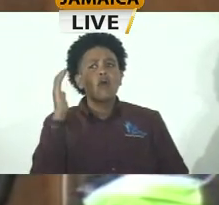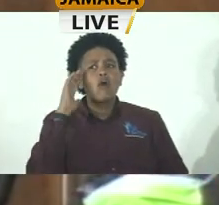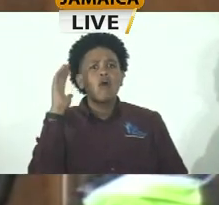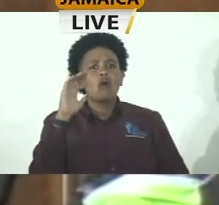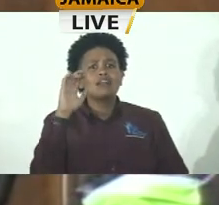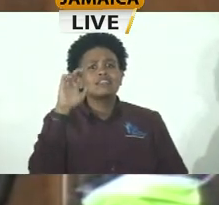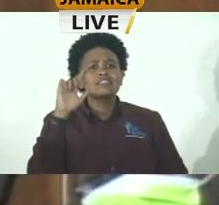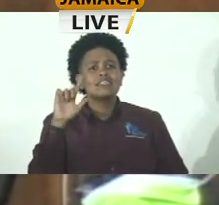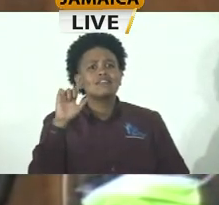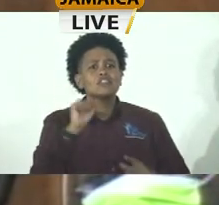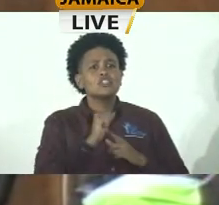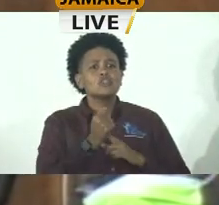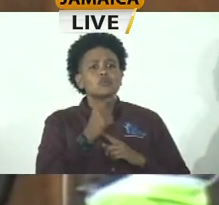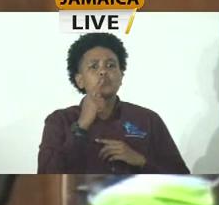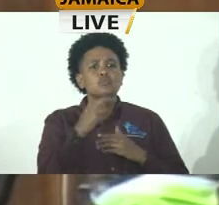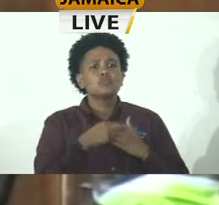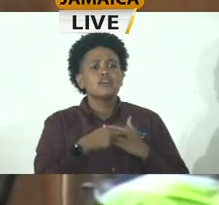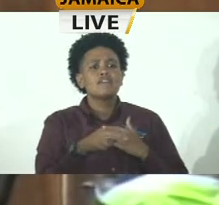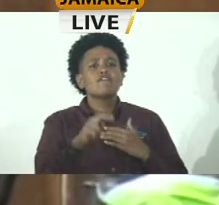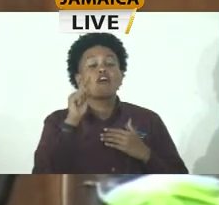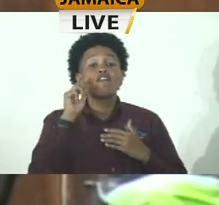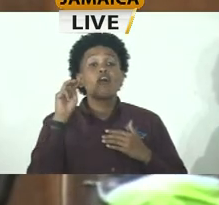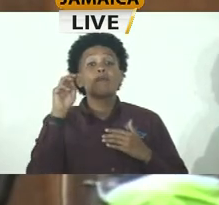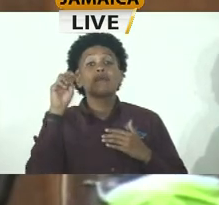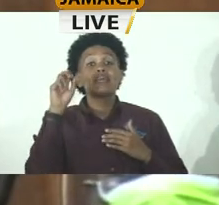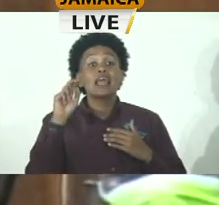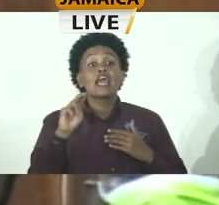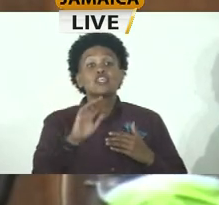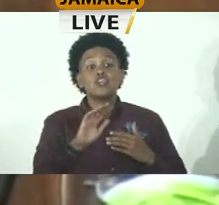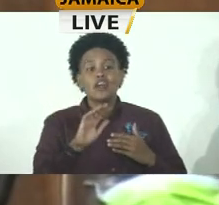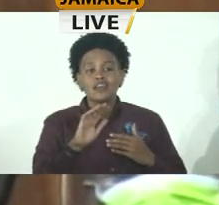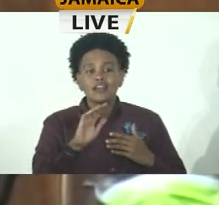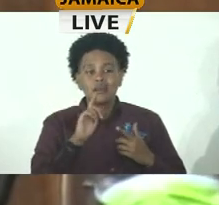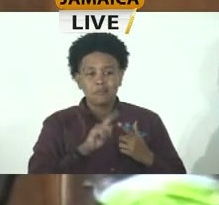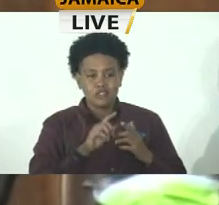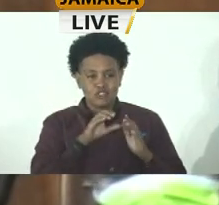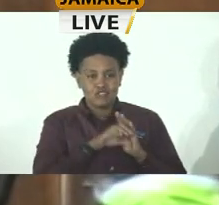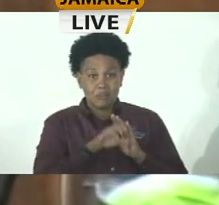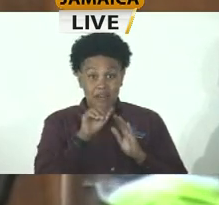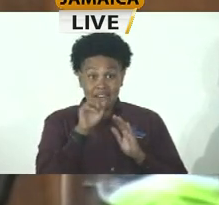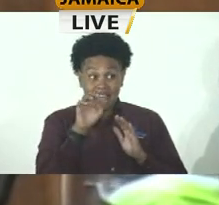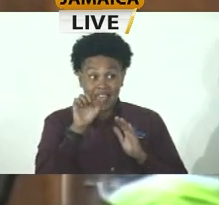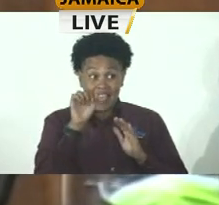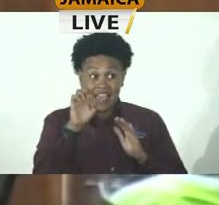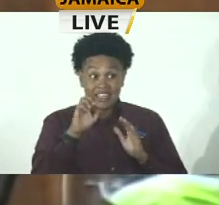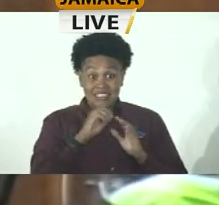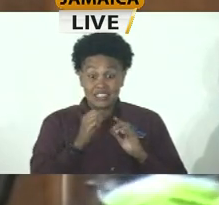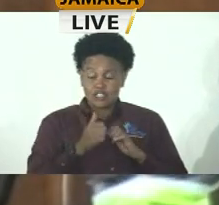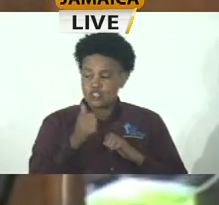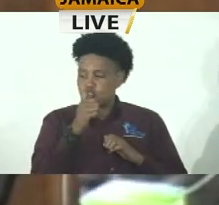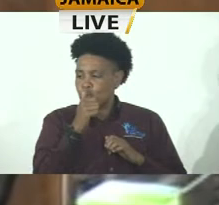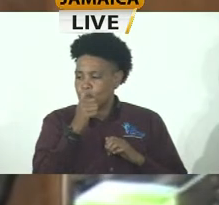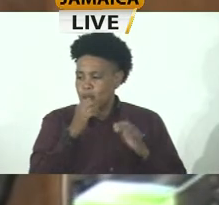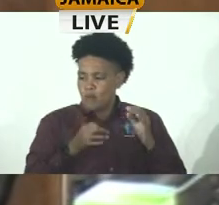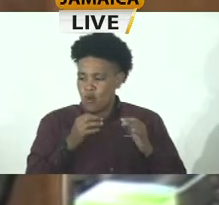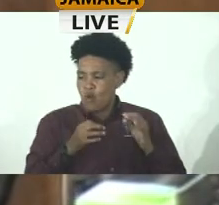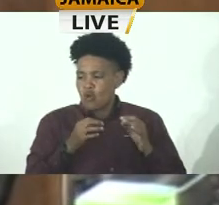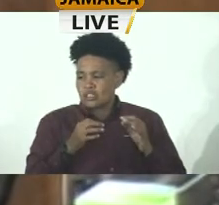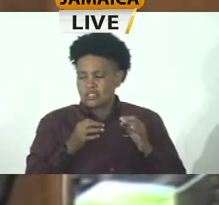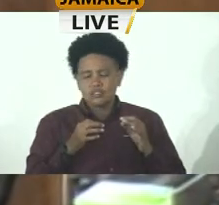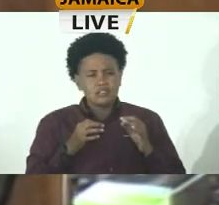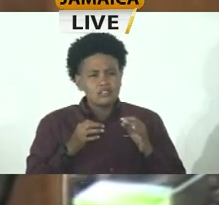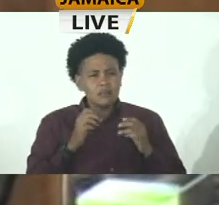cases to be referred for mediation and in the criminal cases in the supreme and